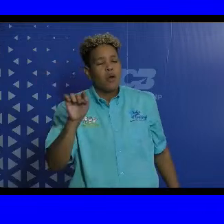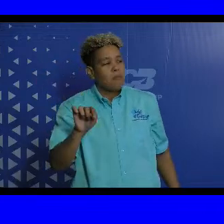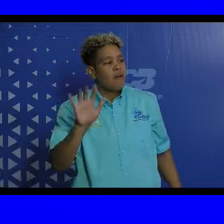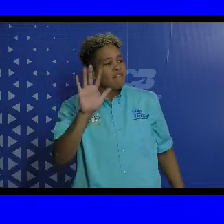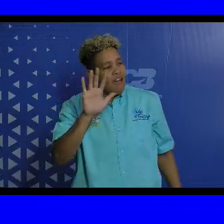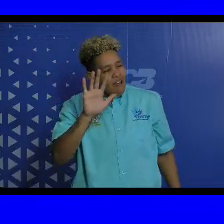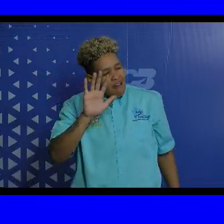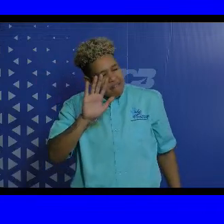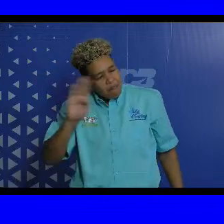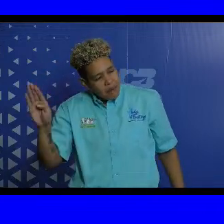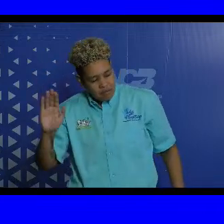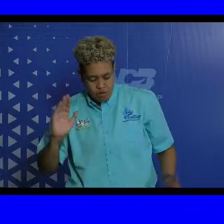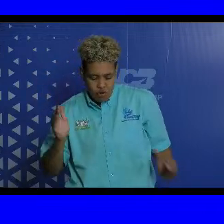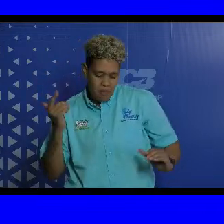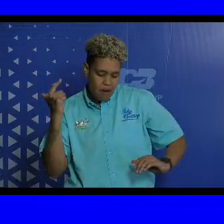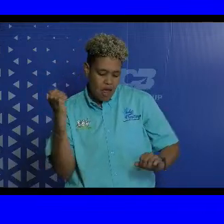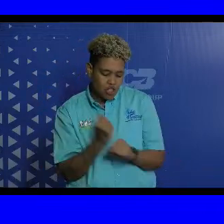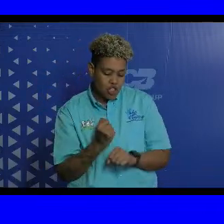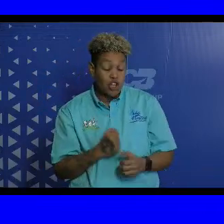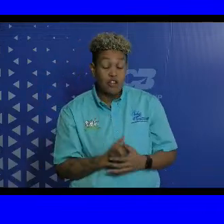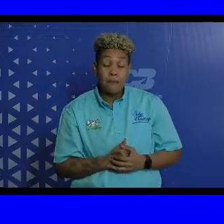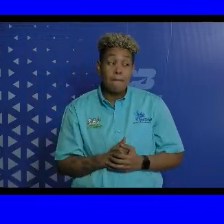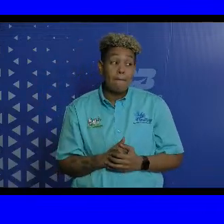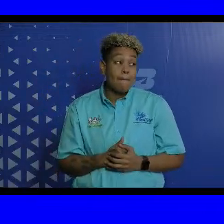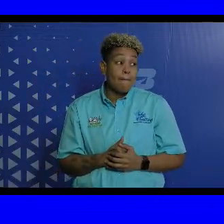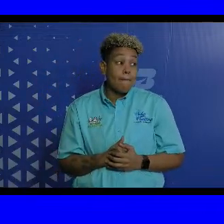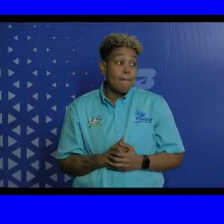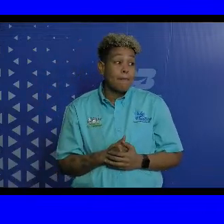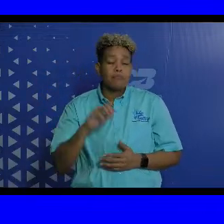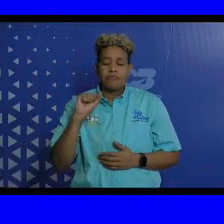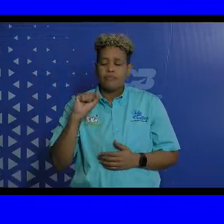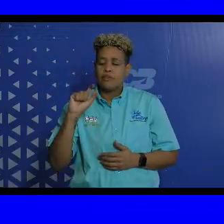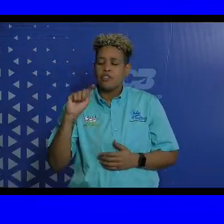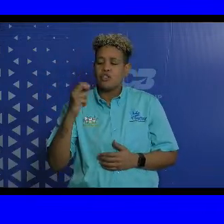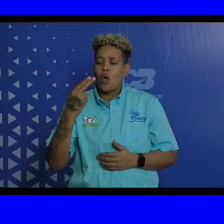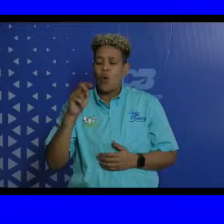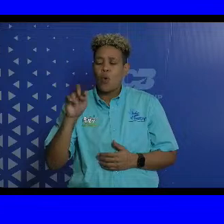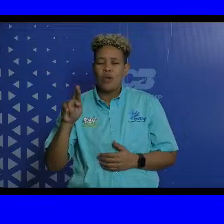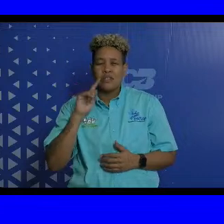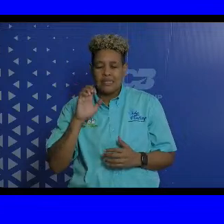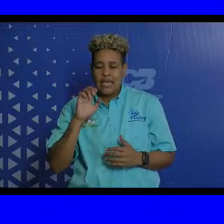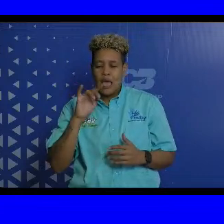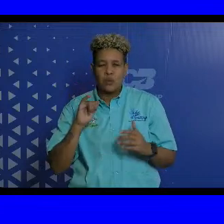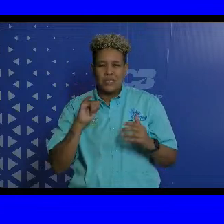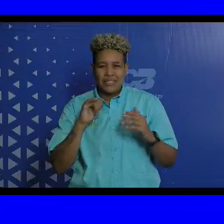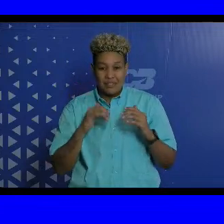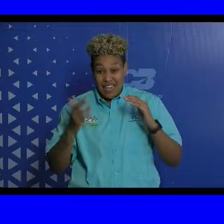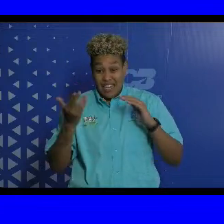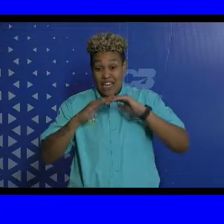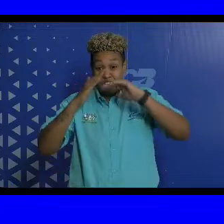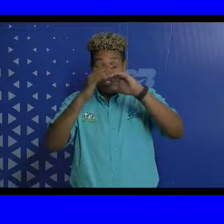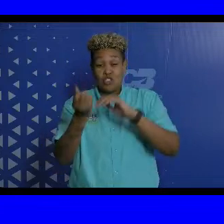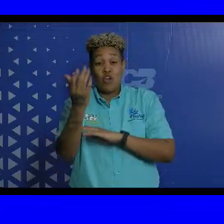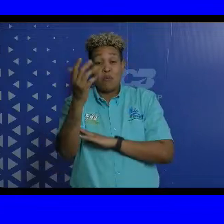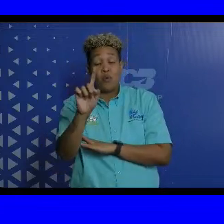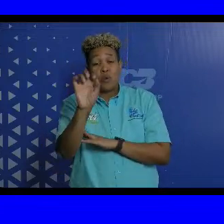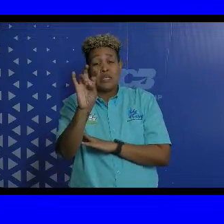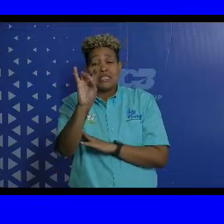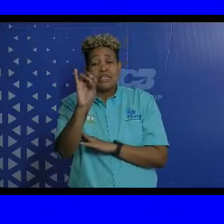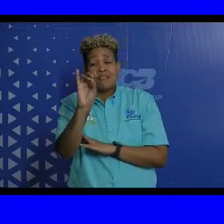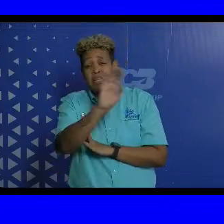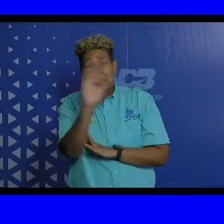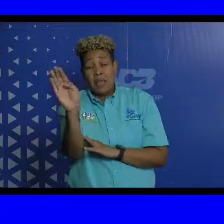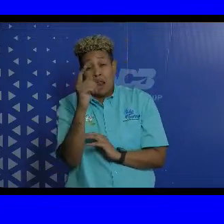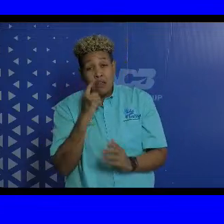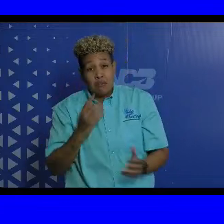from $441.5 billion in the prior year. Stockholders' equity increased to $170